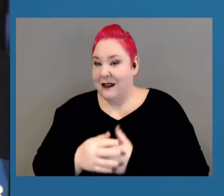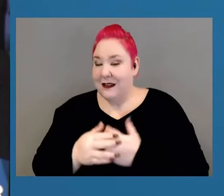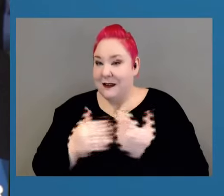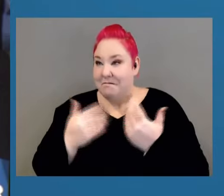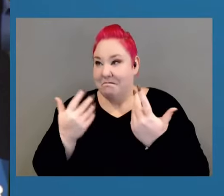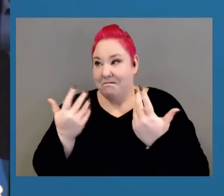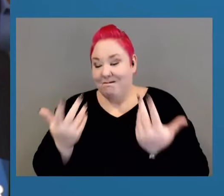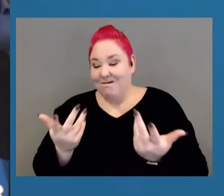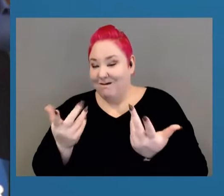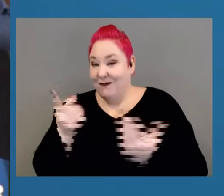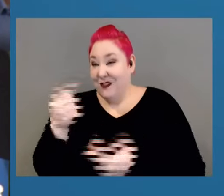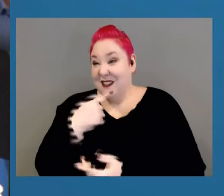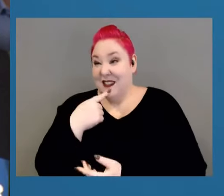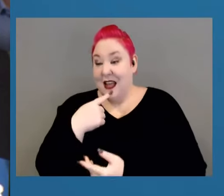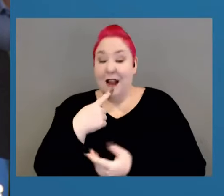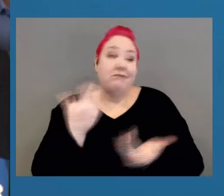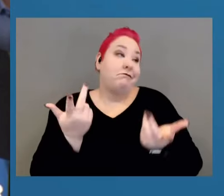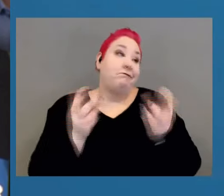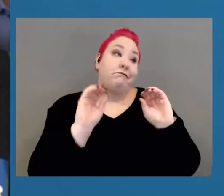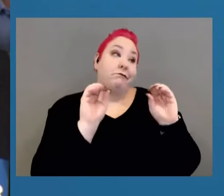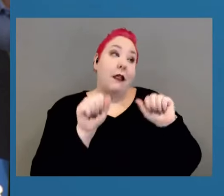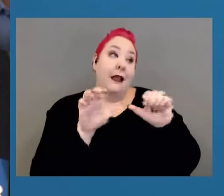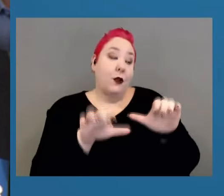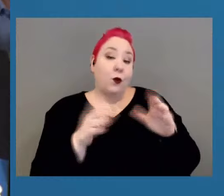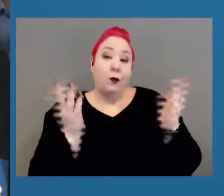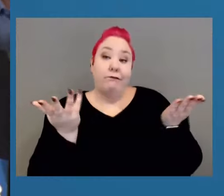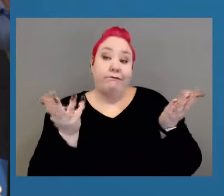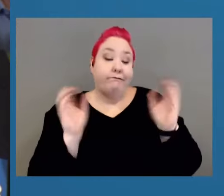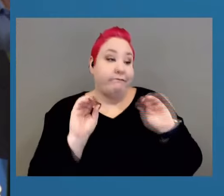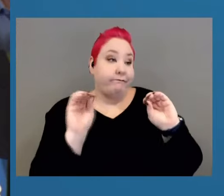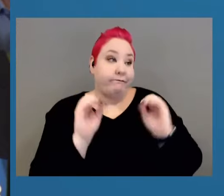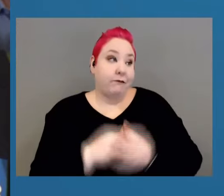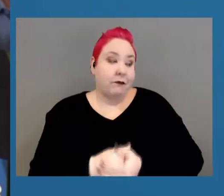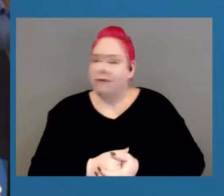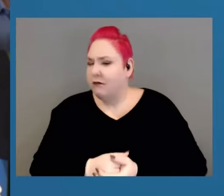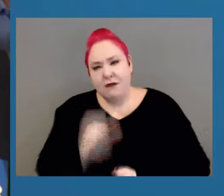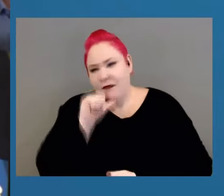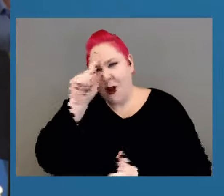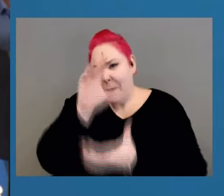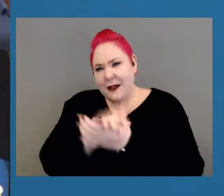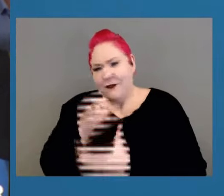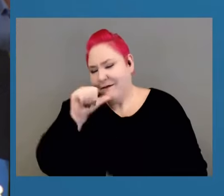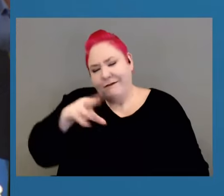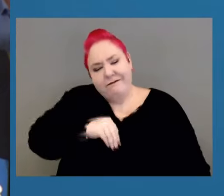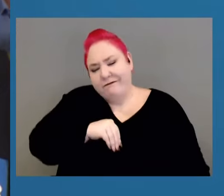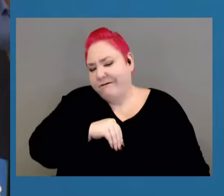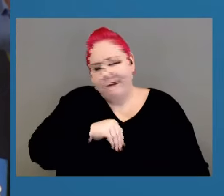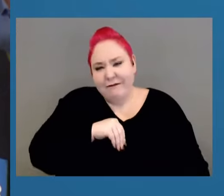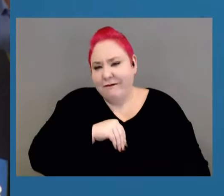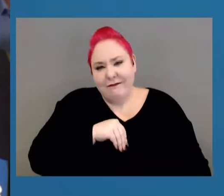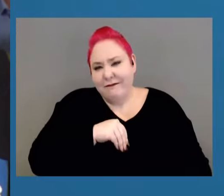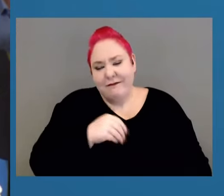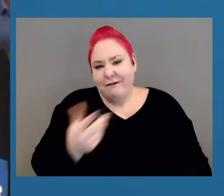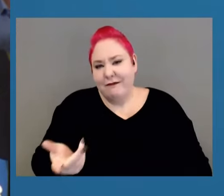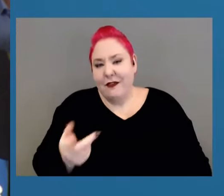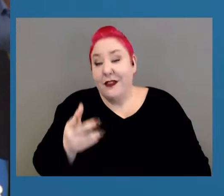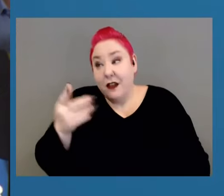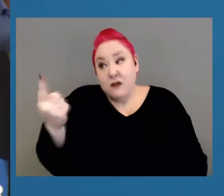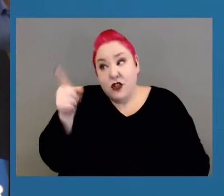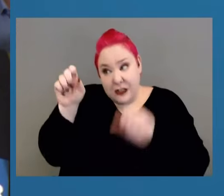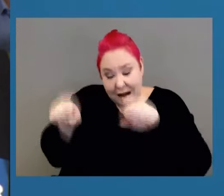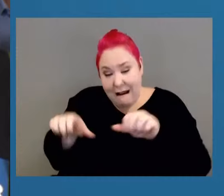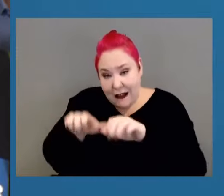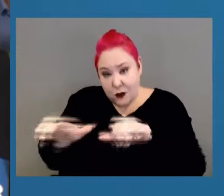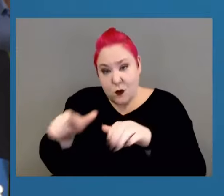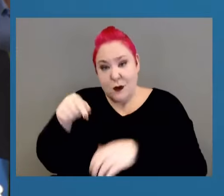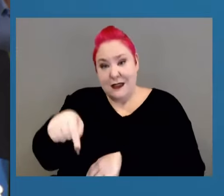She says there's nothing she can do. I'm not buying it. I'm not buying it. There is something she can do and this administration